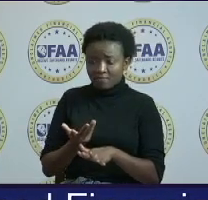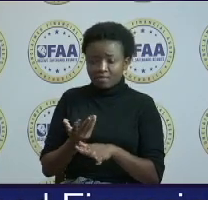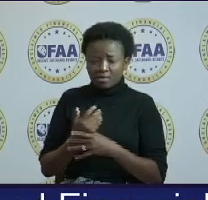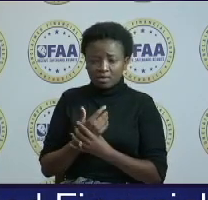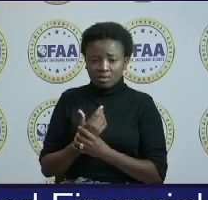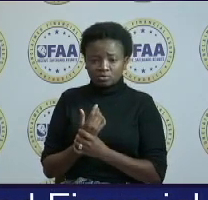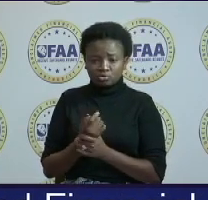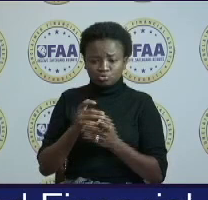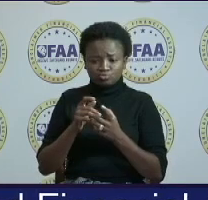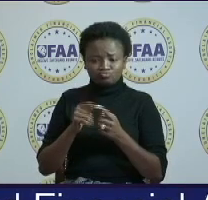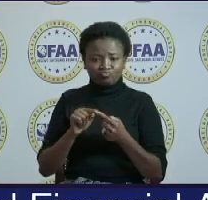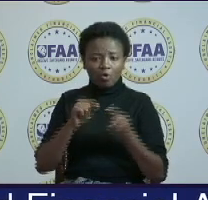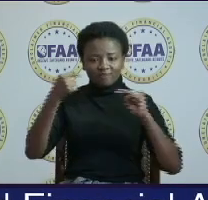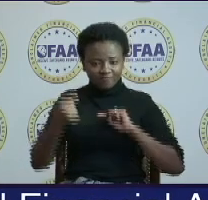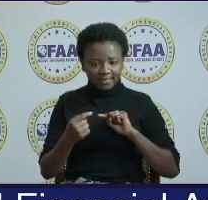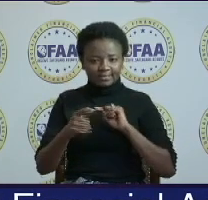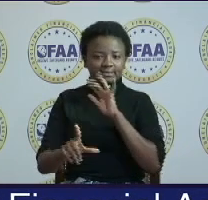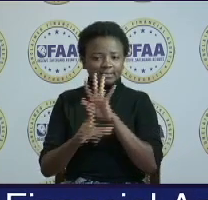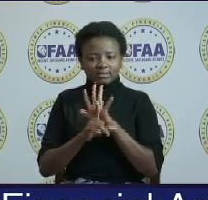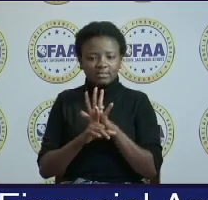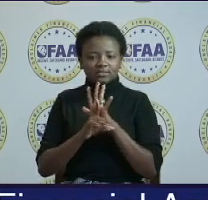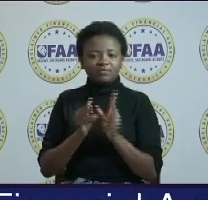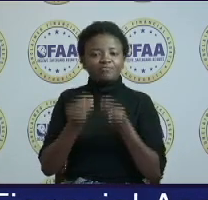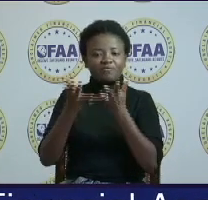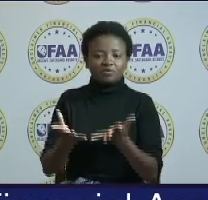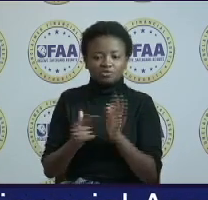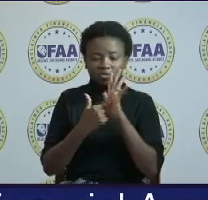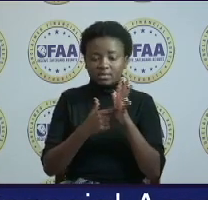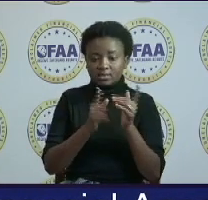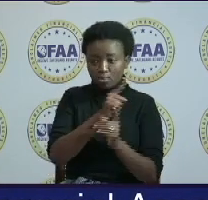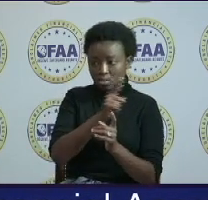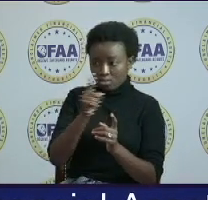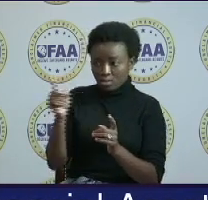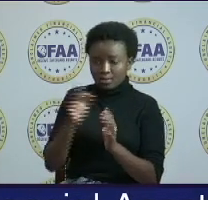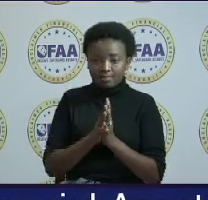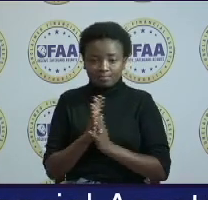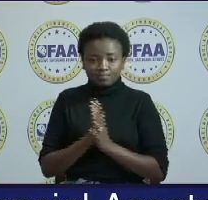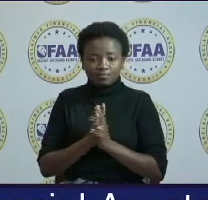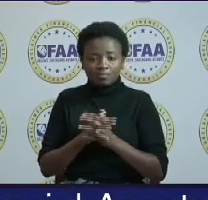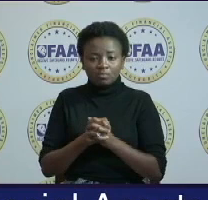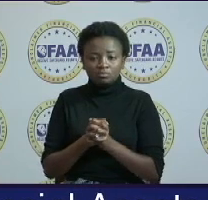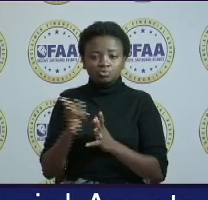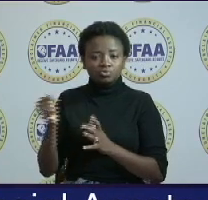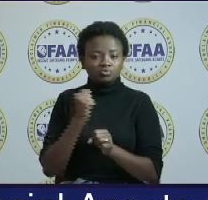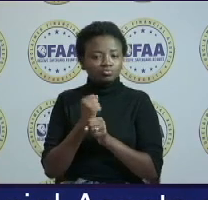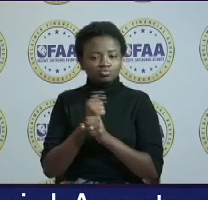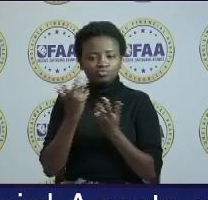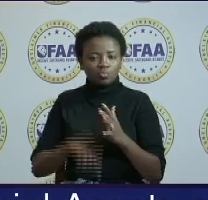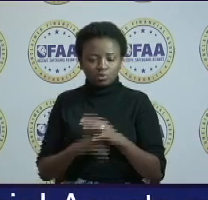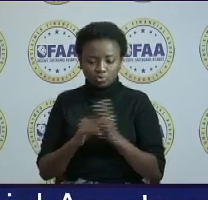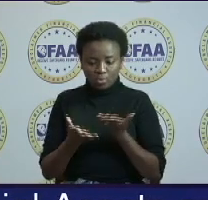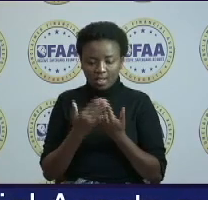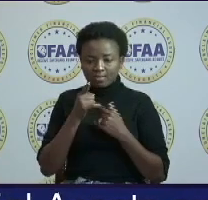conflicting legislative provisions, e.g. insurance, SACOs, and banks? What are you doing to harmonize this?